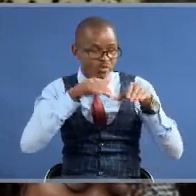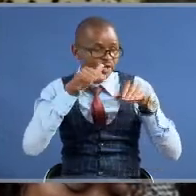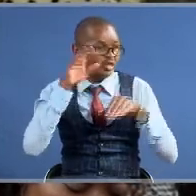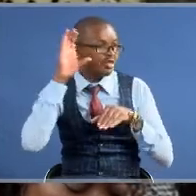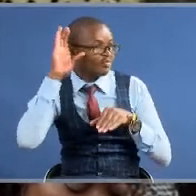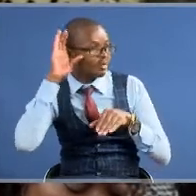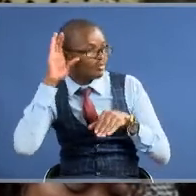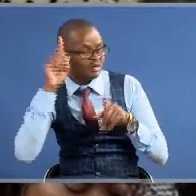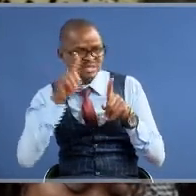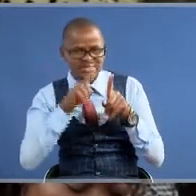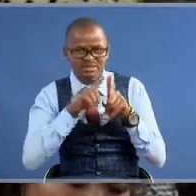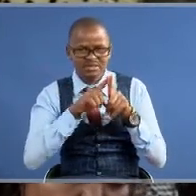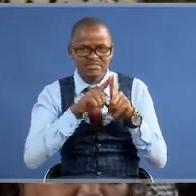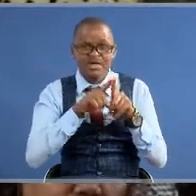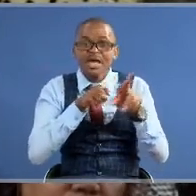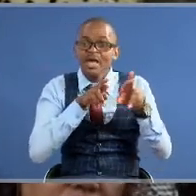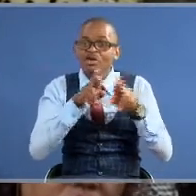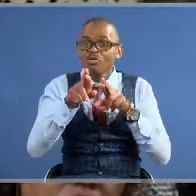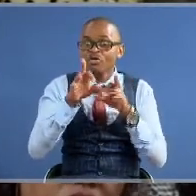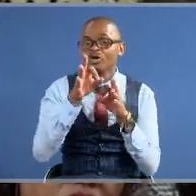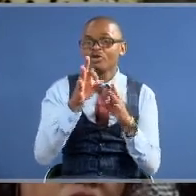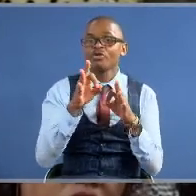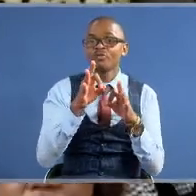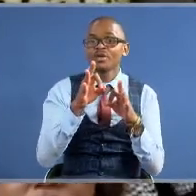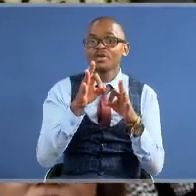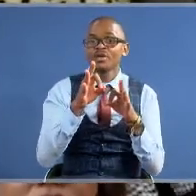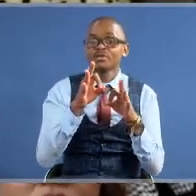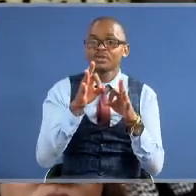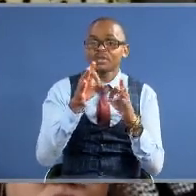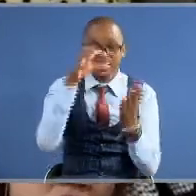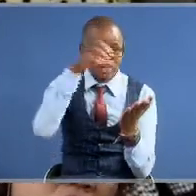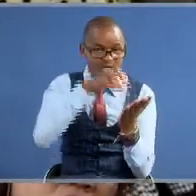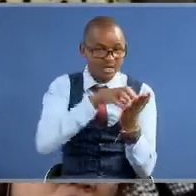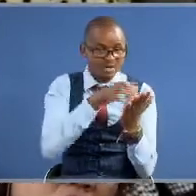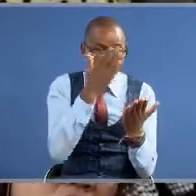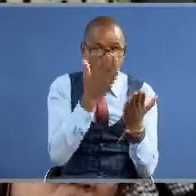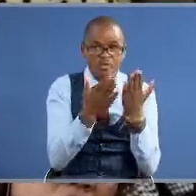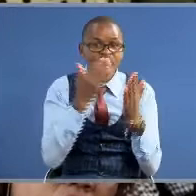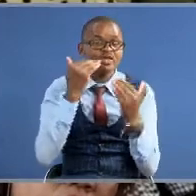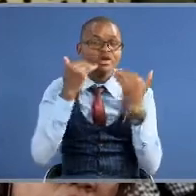hearing and determination of the proceedings before Your Honor,